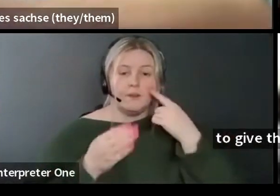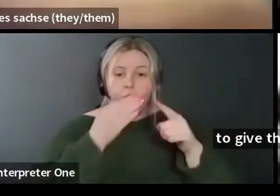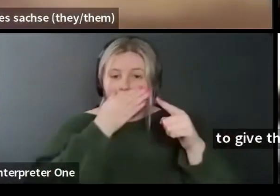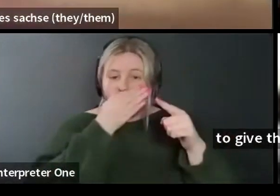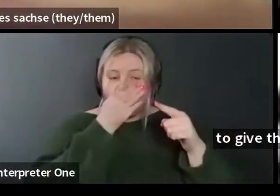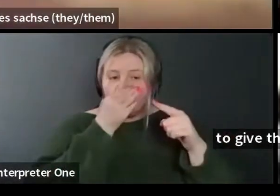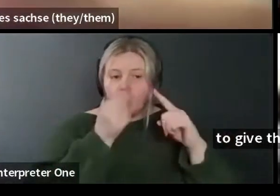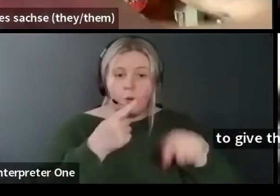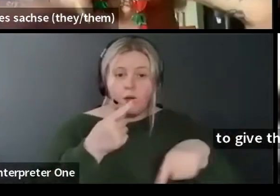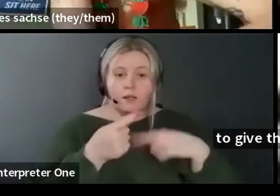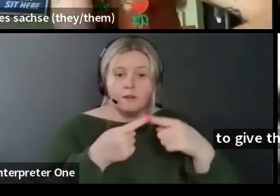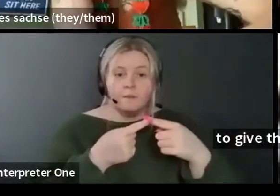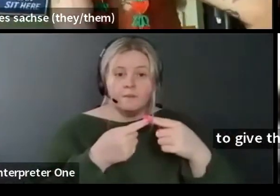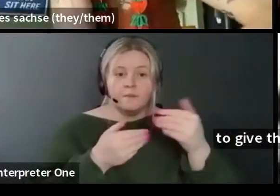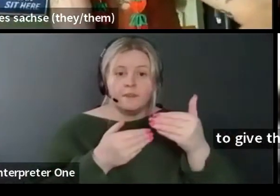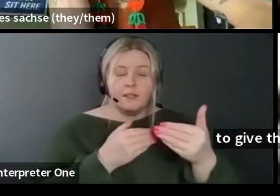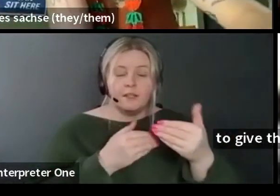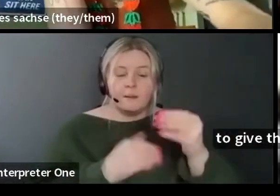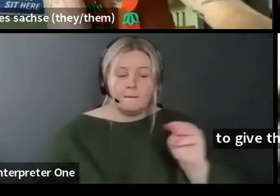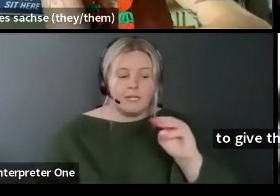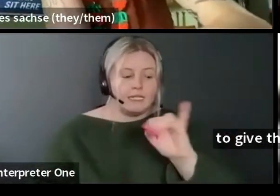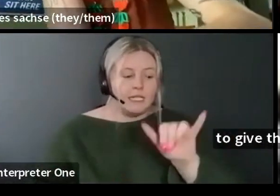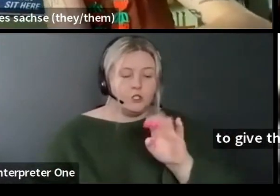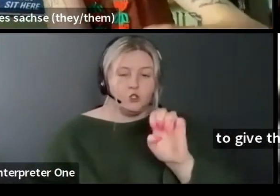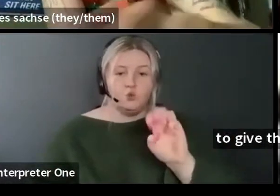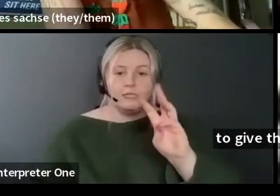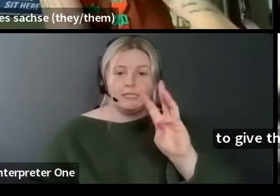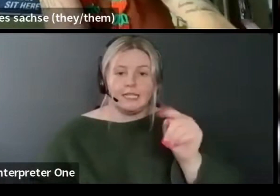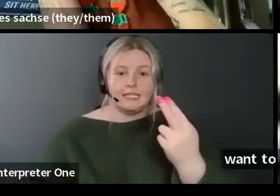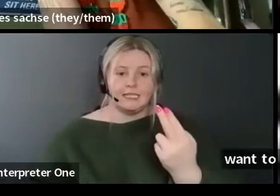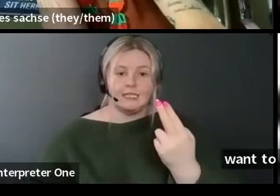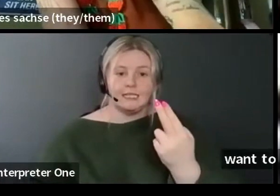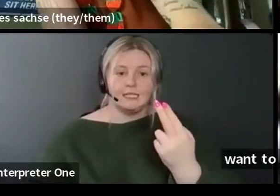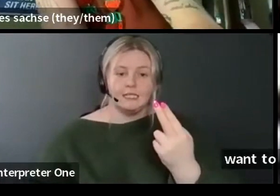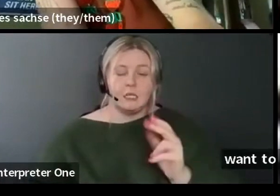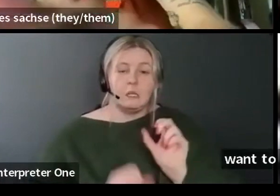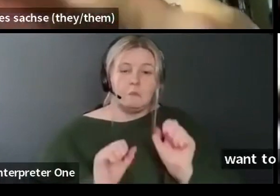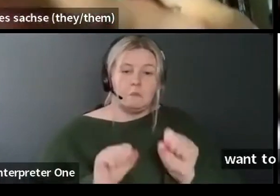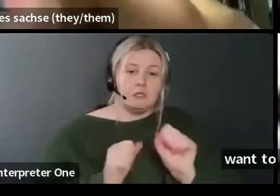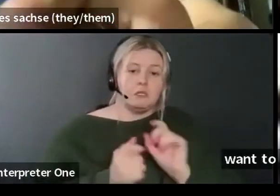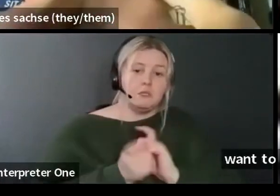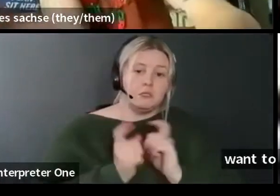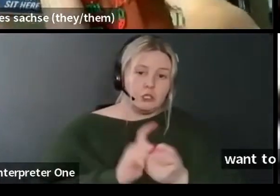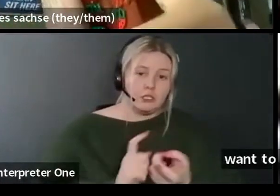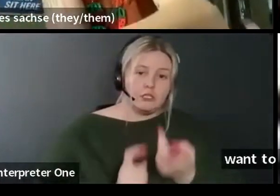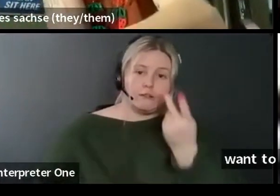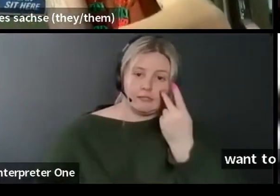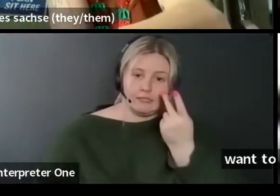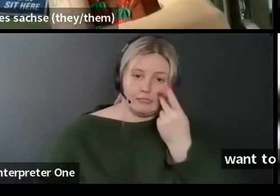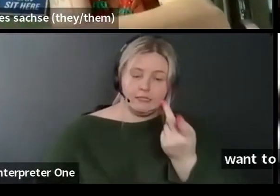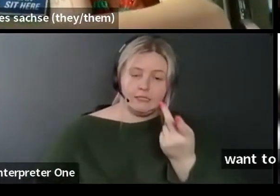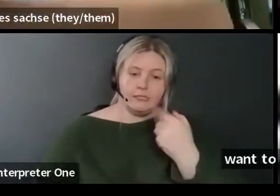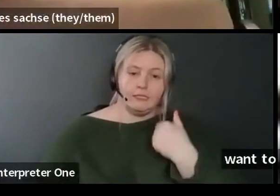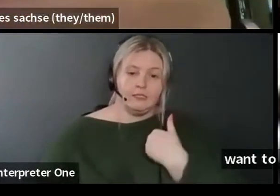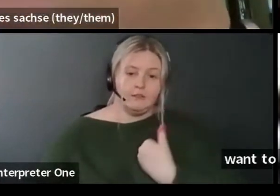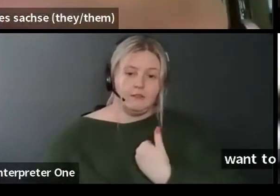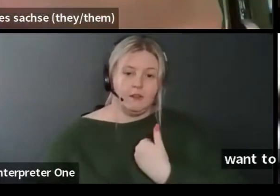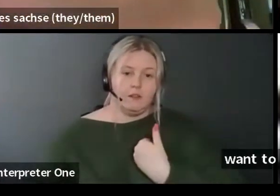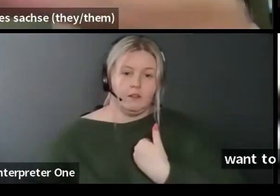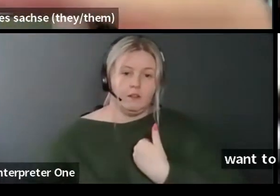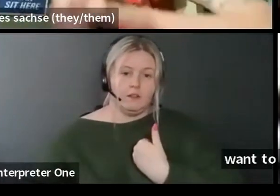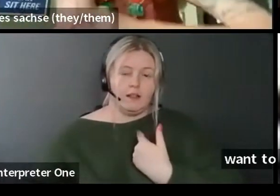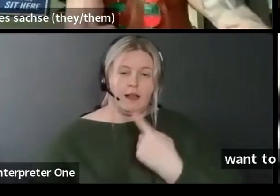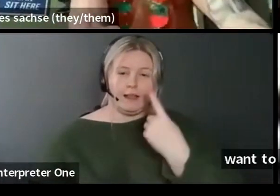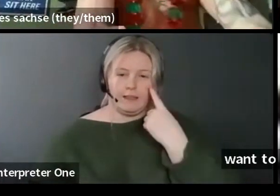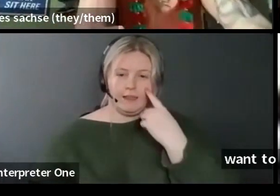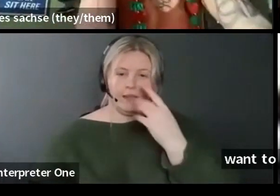next Monday, June 6th. That may change because it appears that it will be